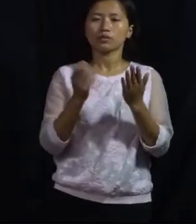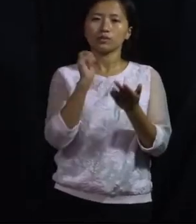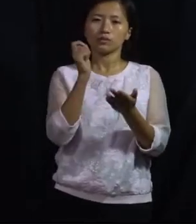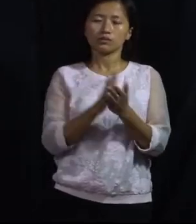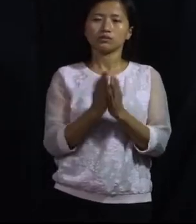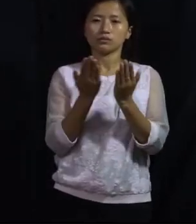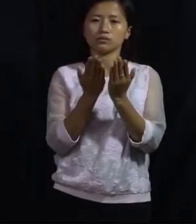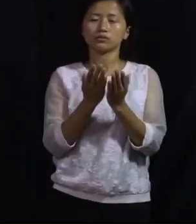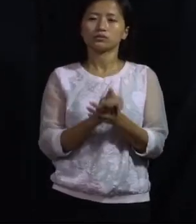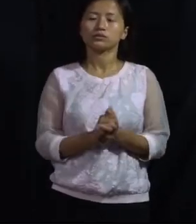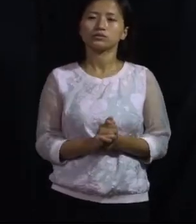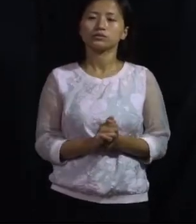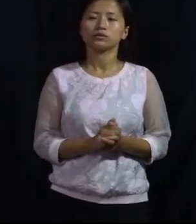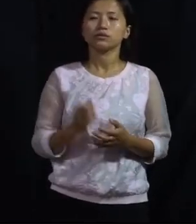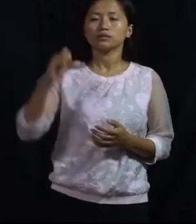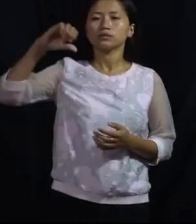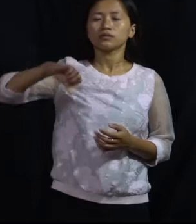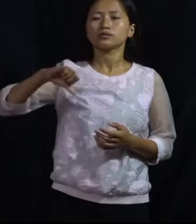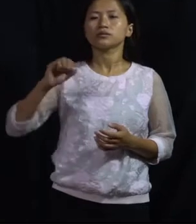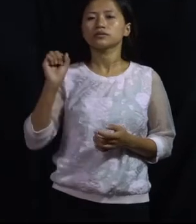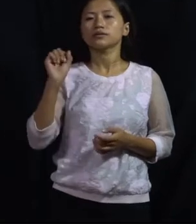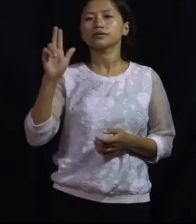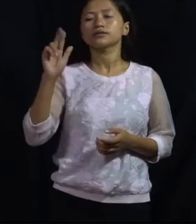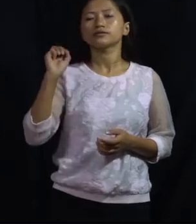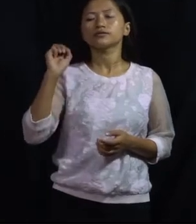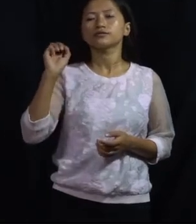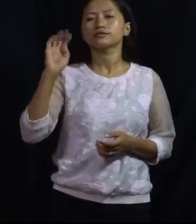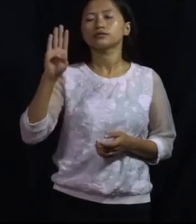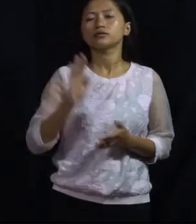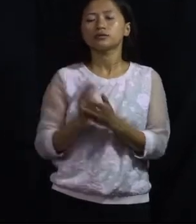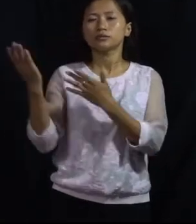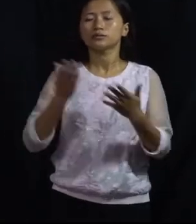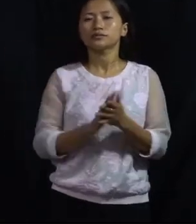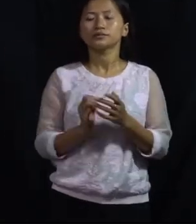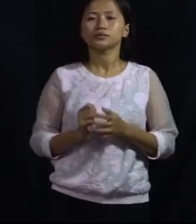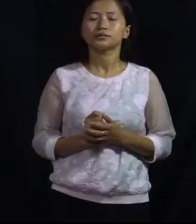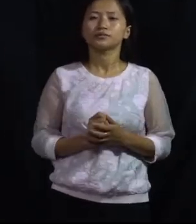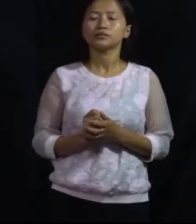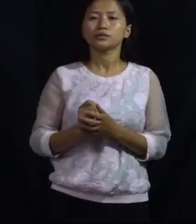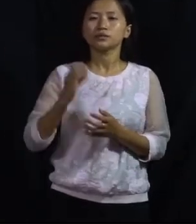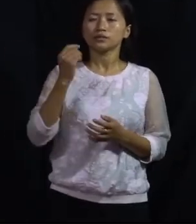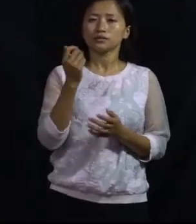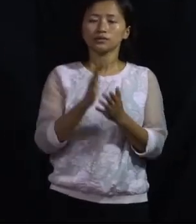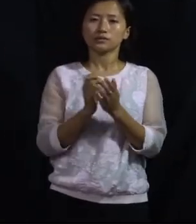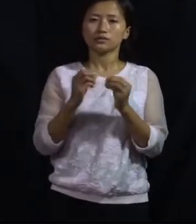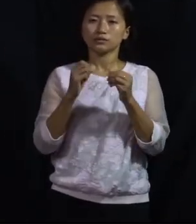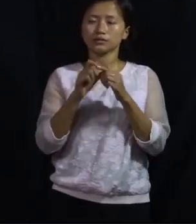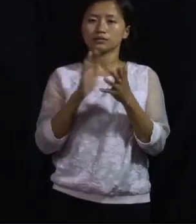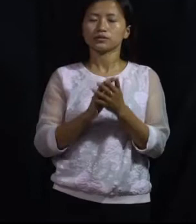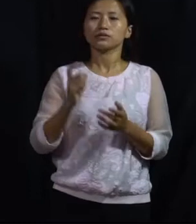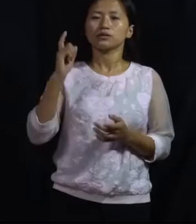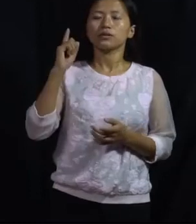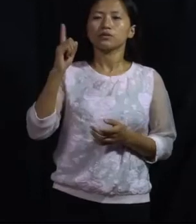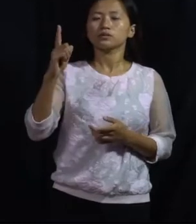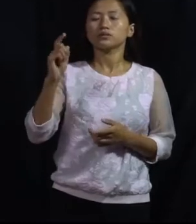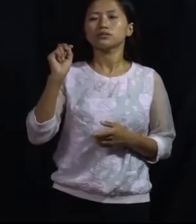is 984 cash that has been brought in by A and cash paid to B is